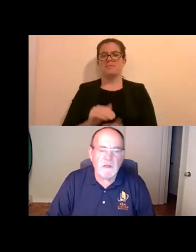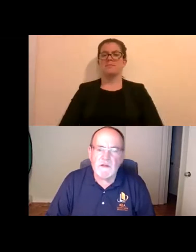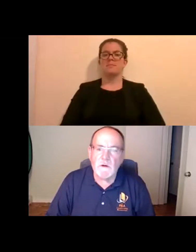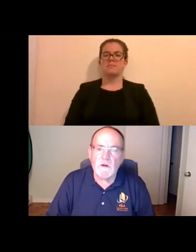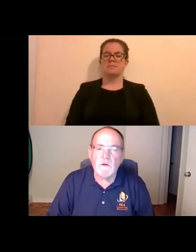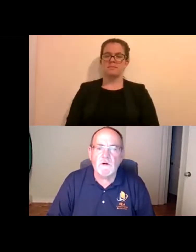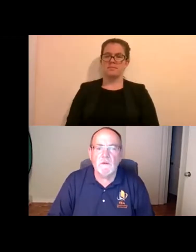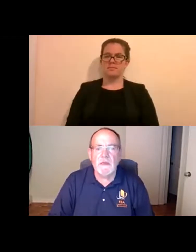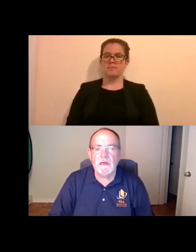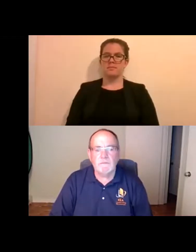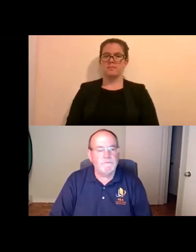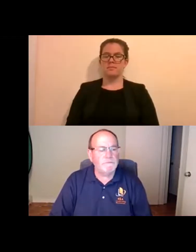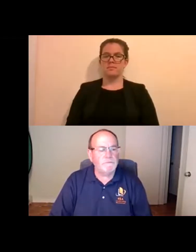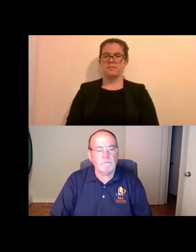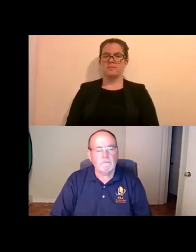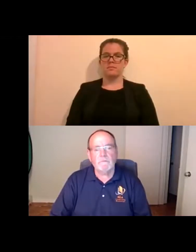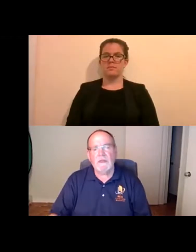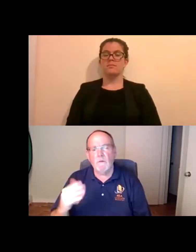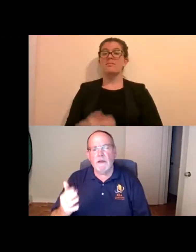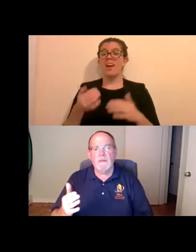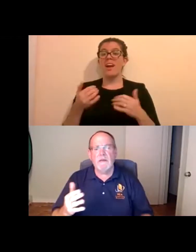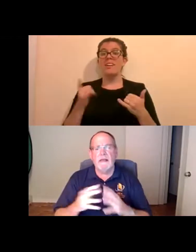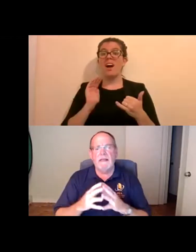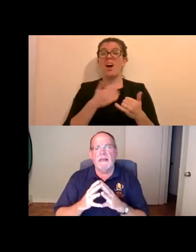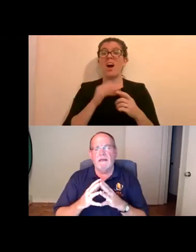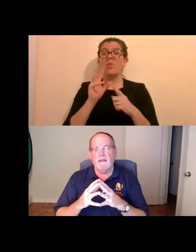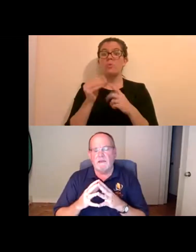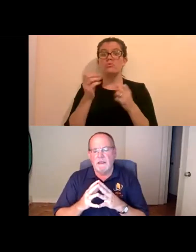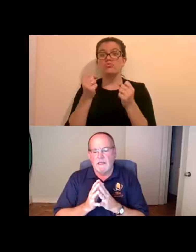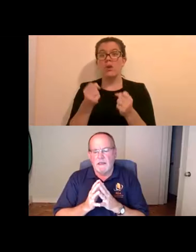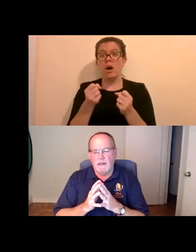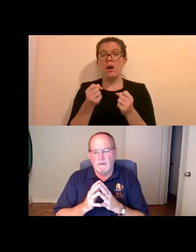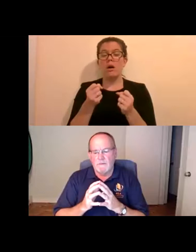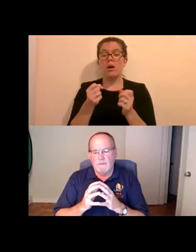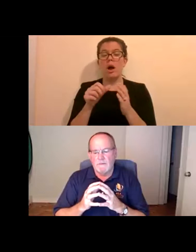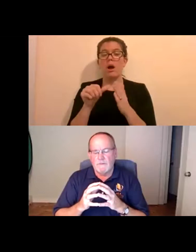So it's also a culture of the media. And what I mean by that is